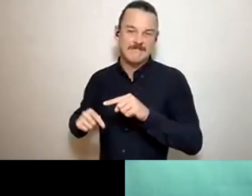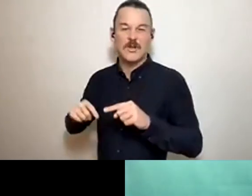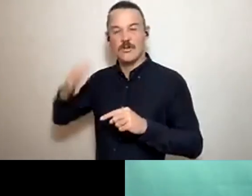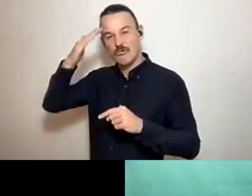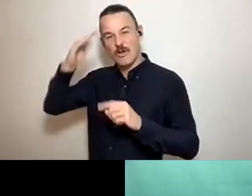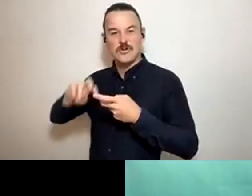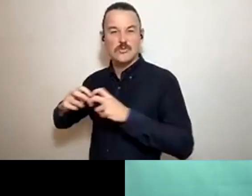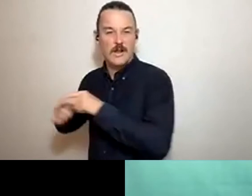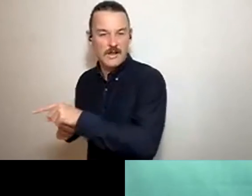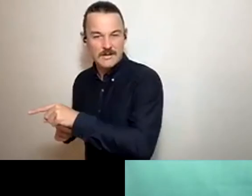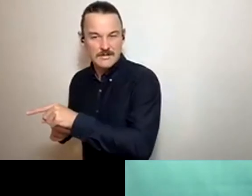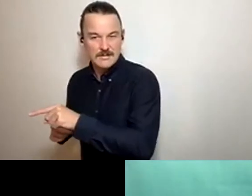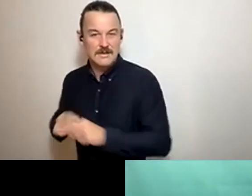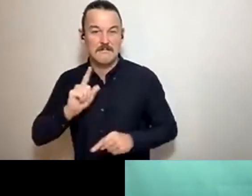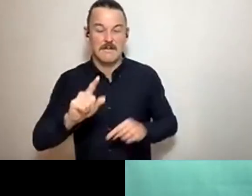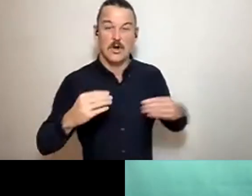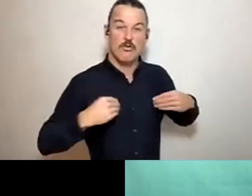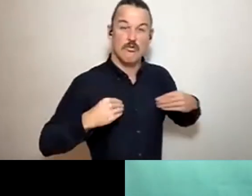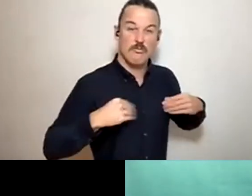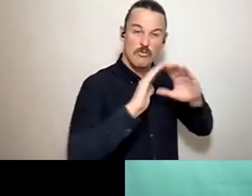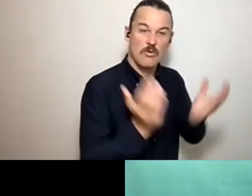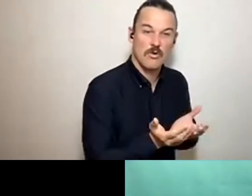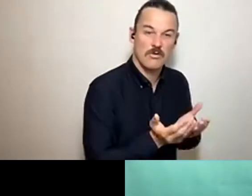interests as a kind of easy shortcut.